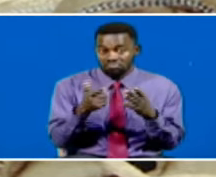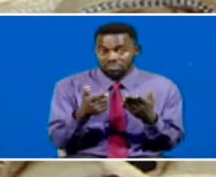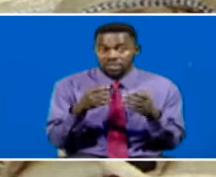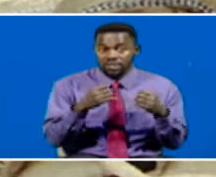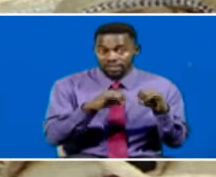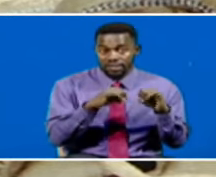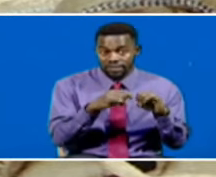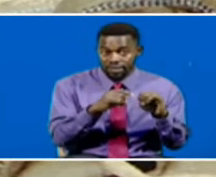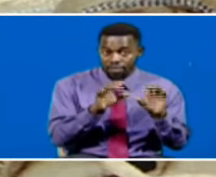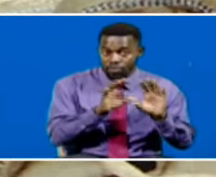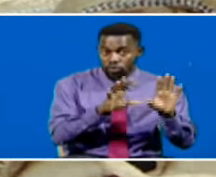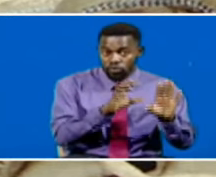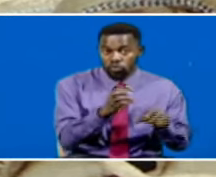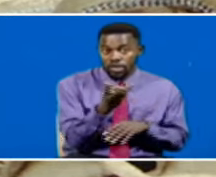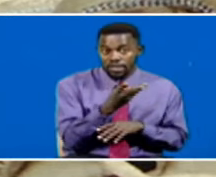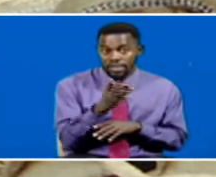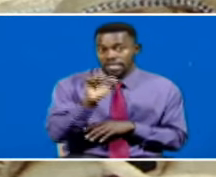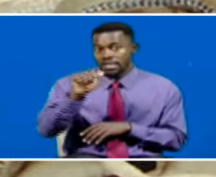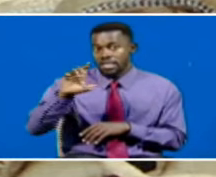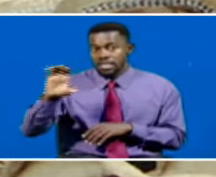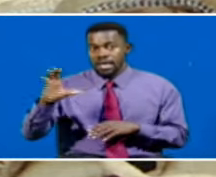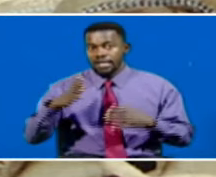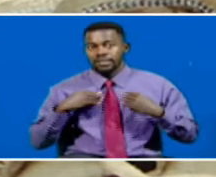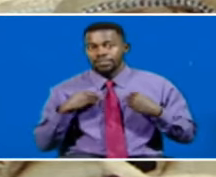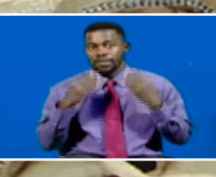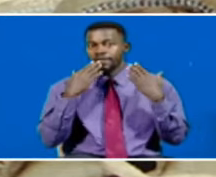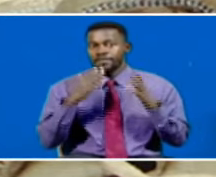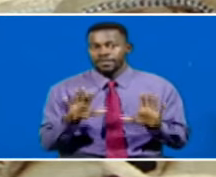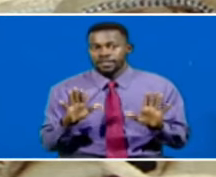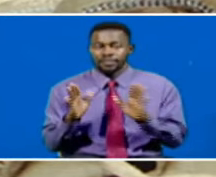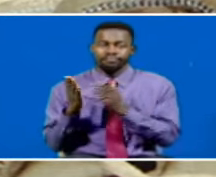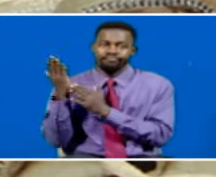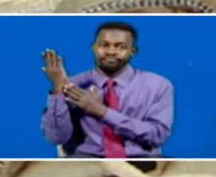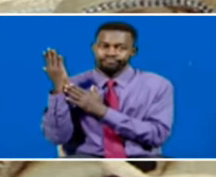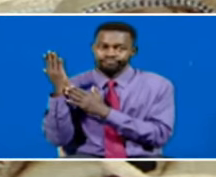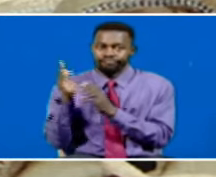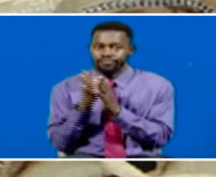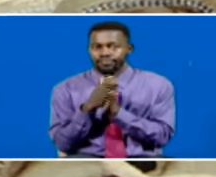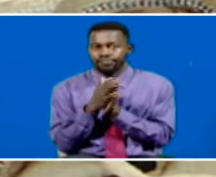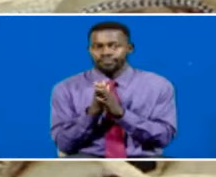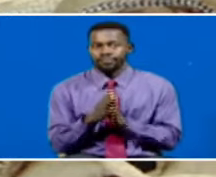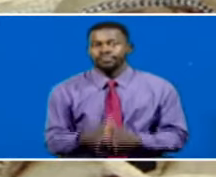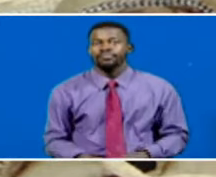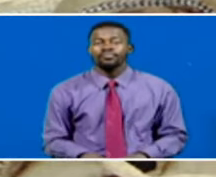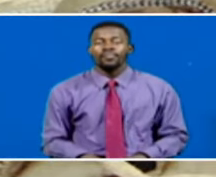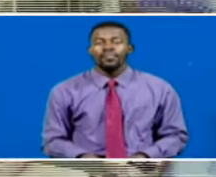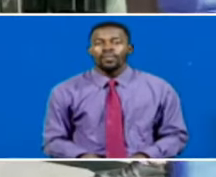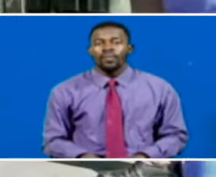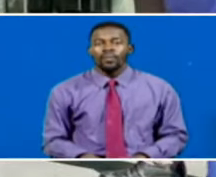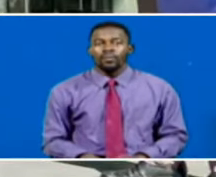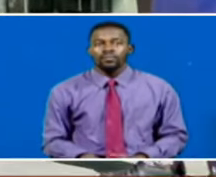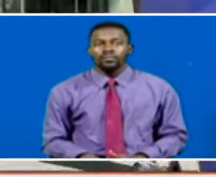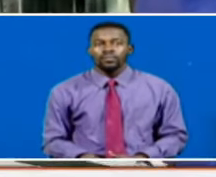to Wednesday was granted by the EACC. Ode Francis starts our bulletin with that story.